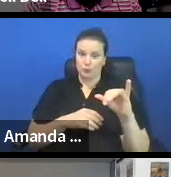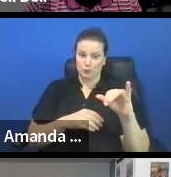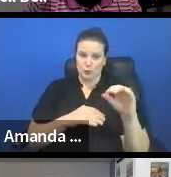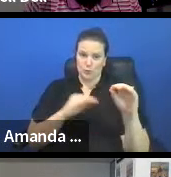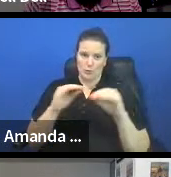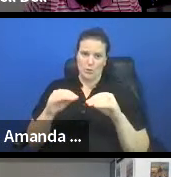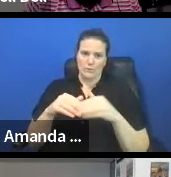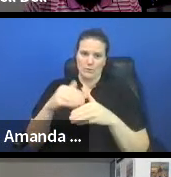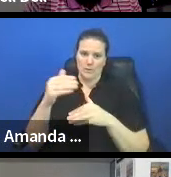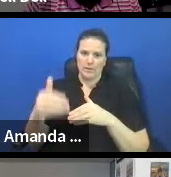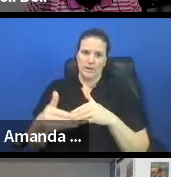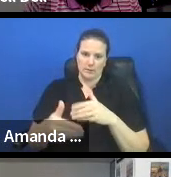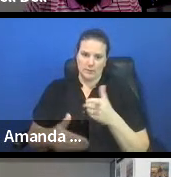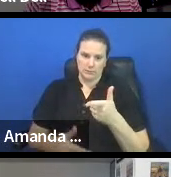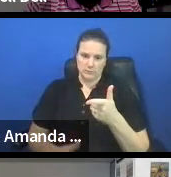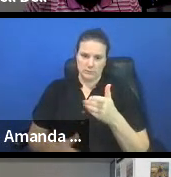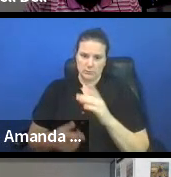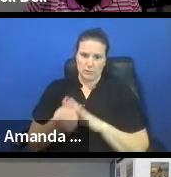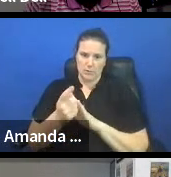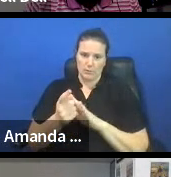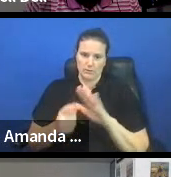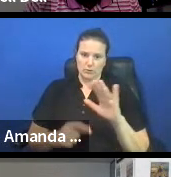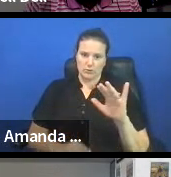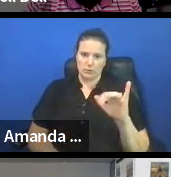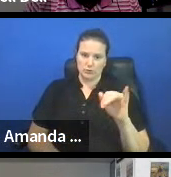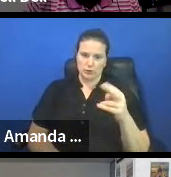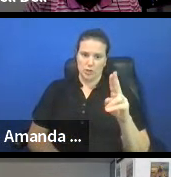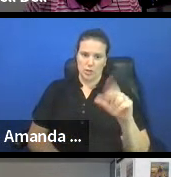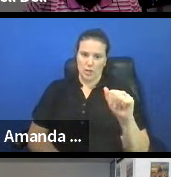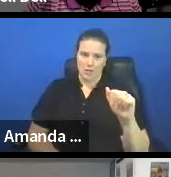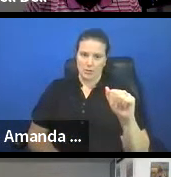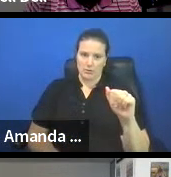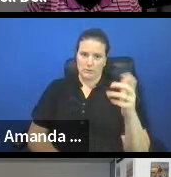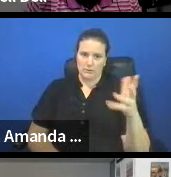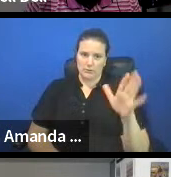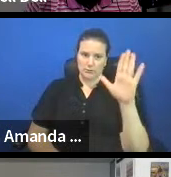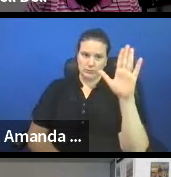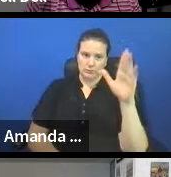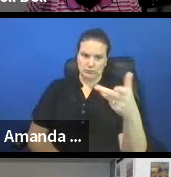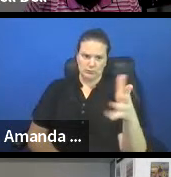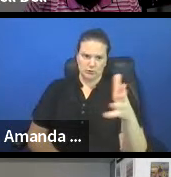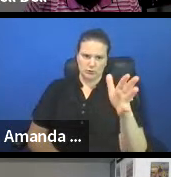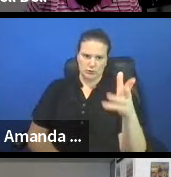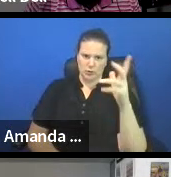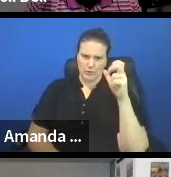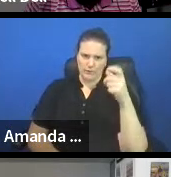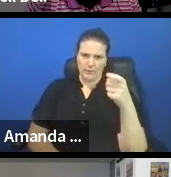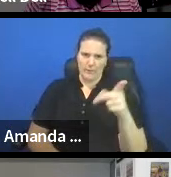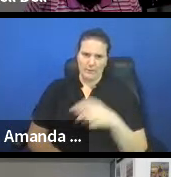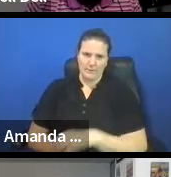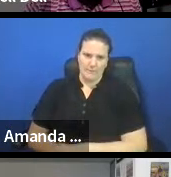our next moment. Jana already has gone. Her hand is up, but we've already heard from her.